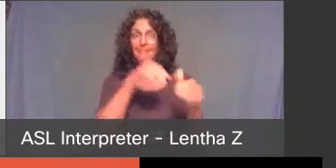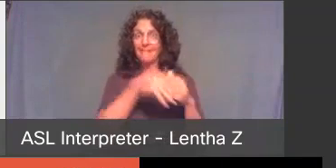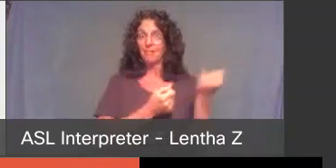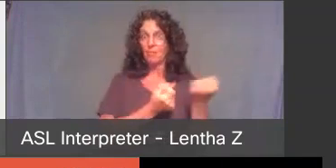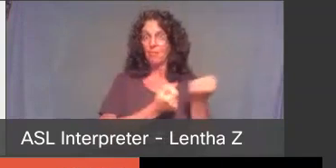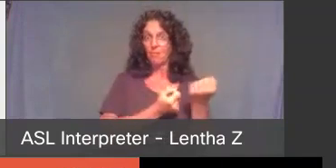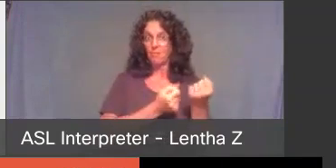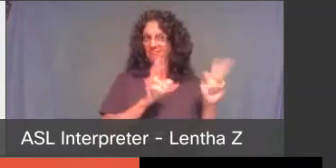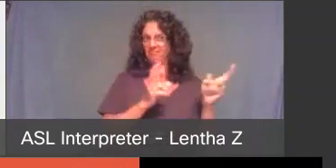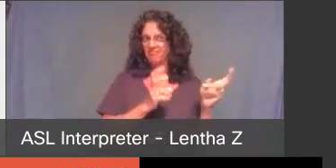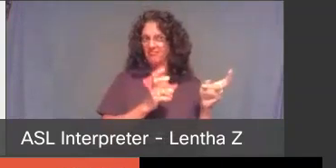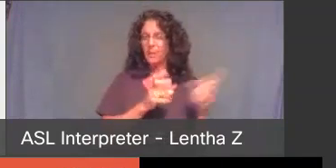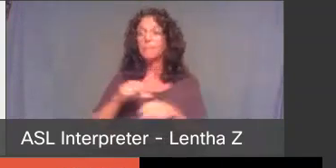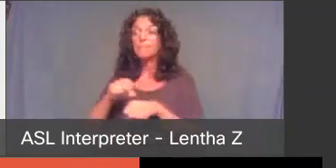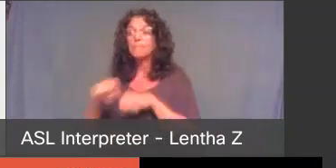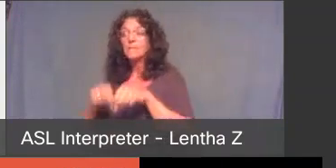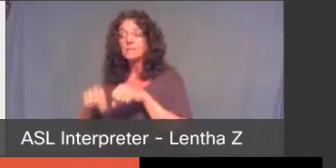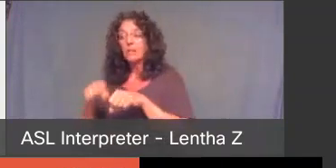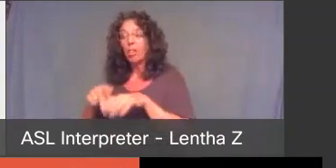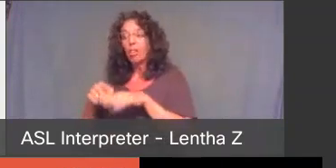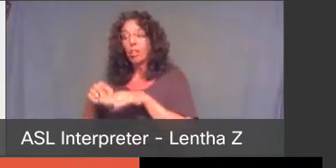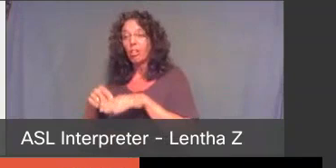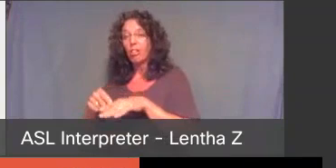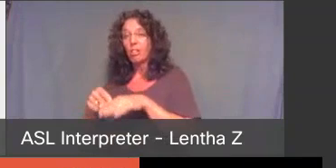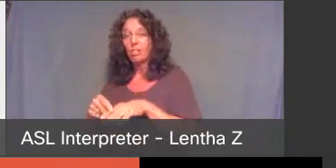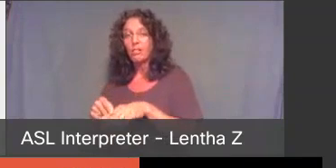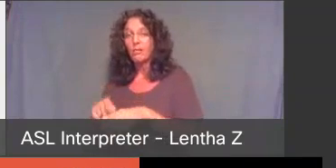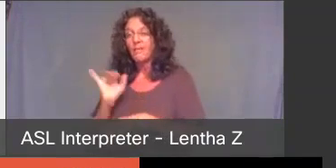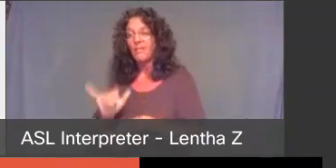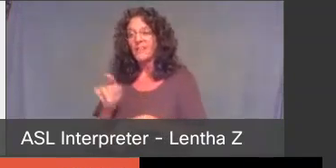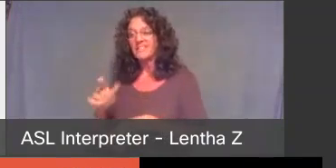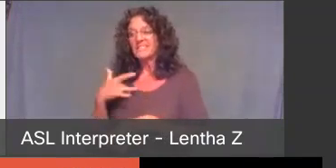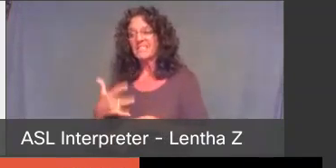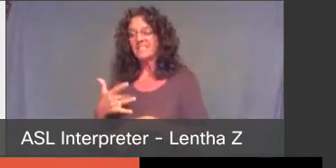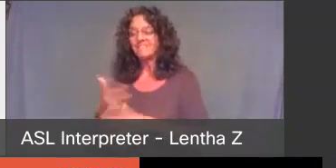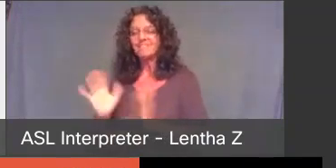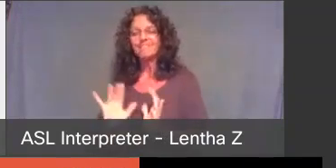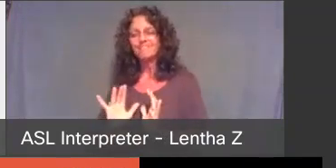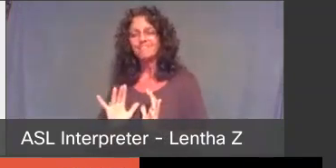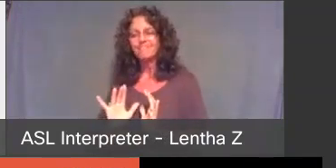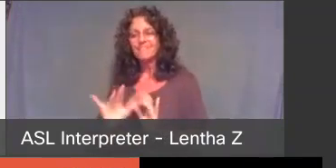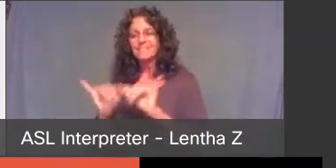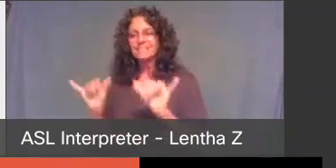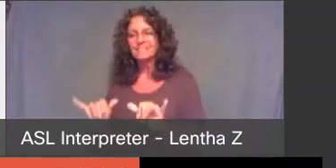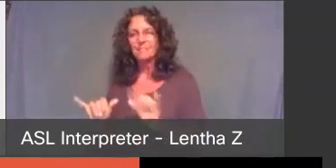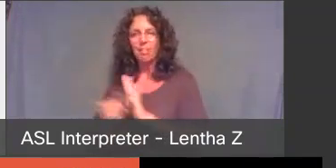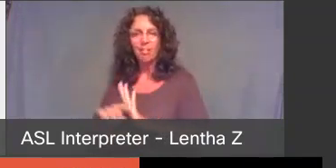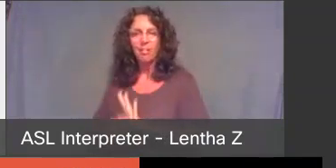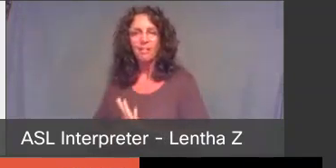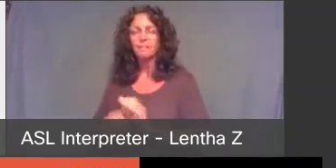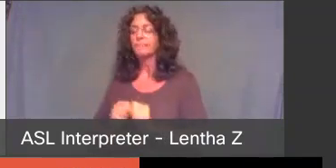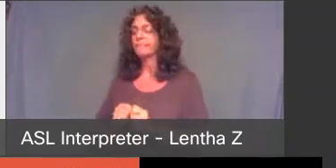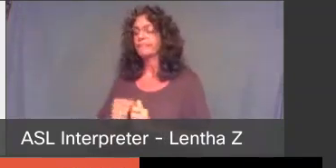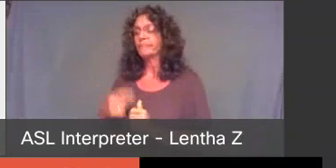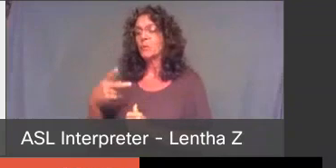right? And being on a bicycle is anything that is historically and currently disadvantaged by many systems. So whether that's being a person of